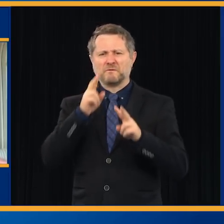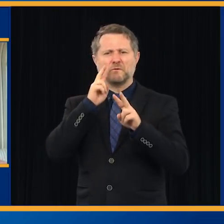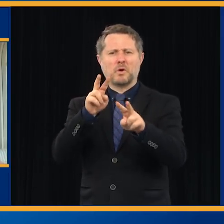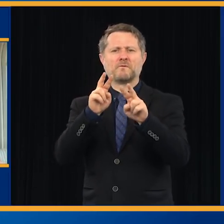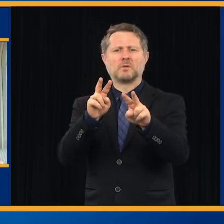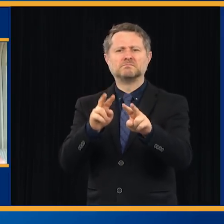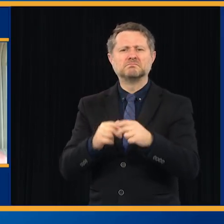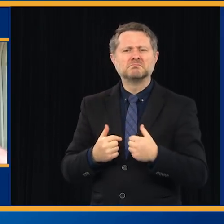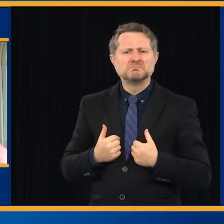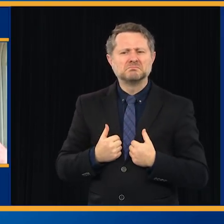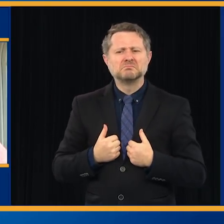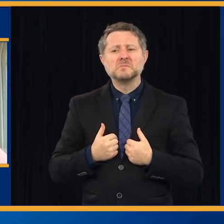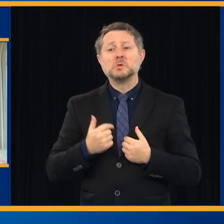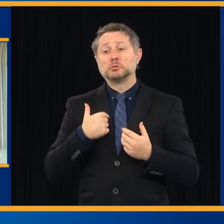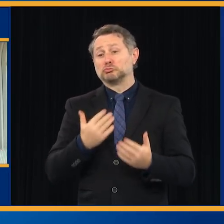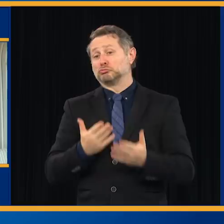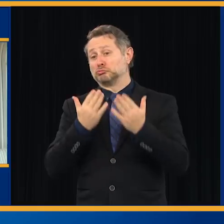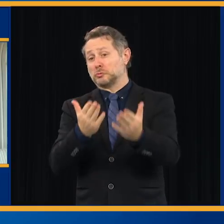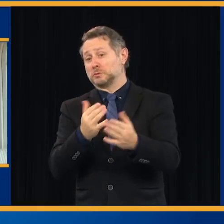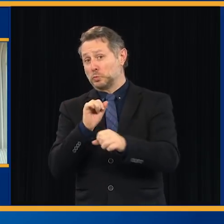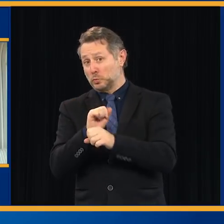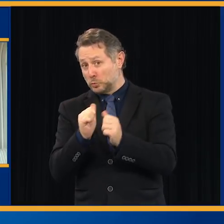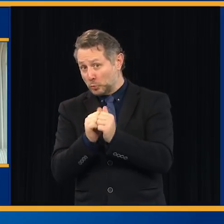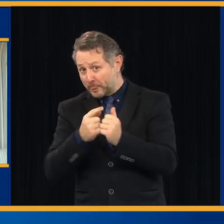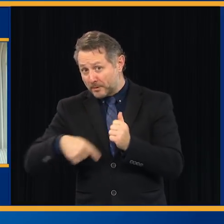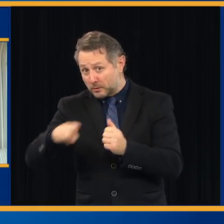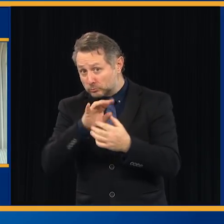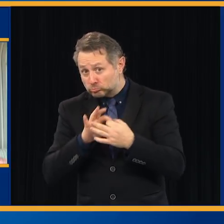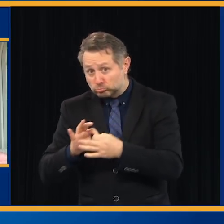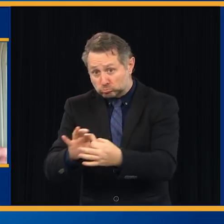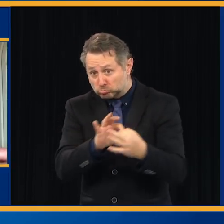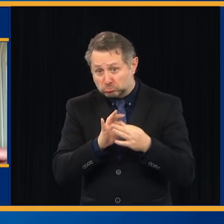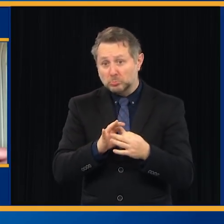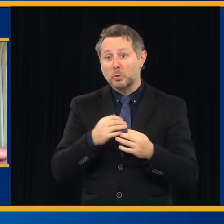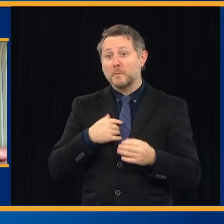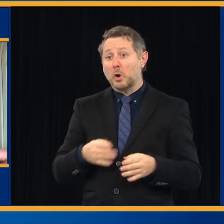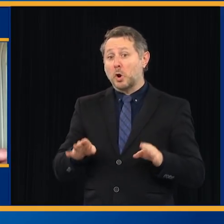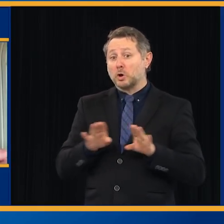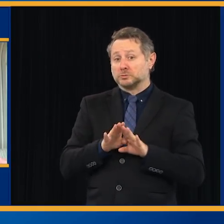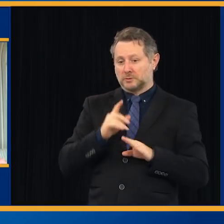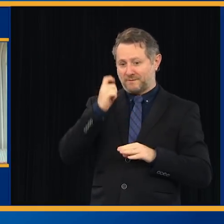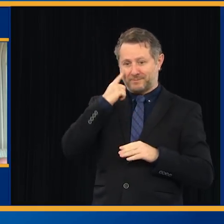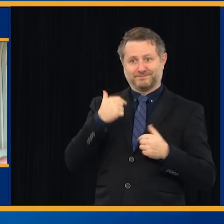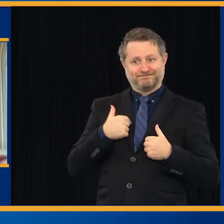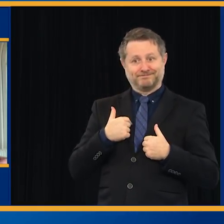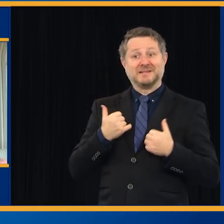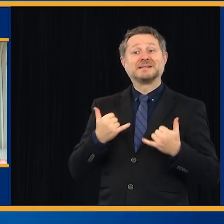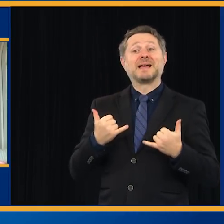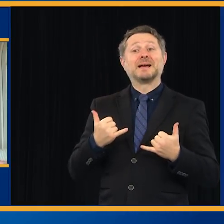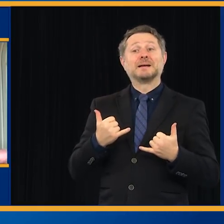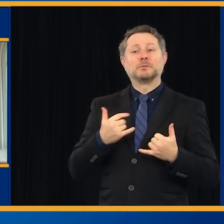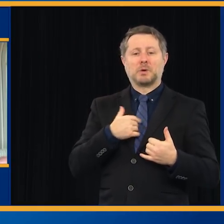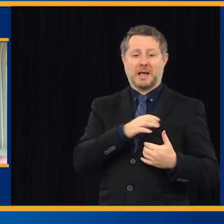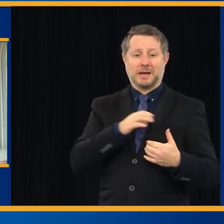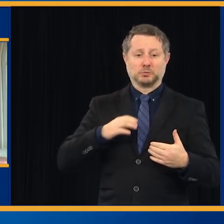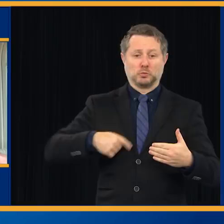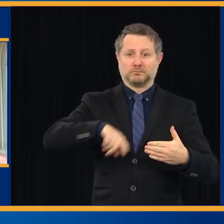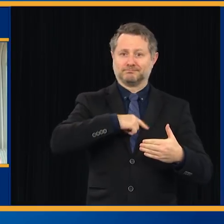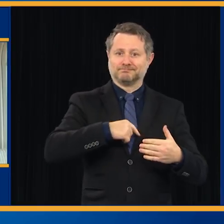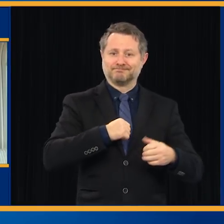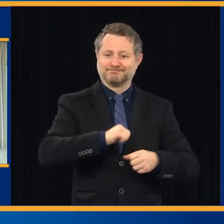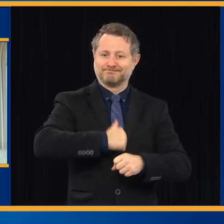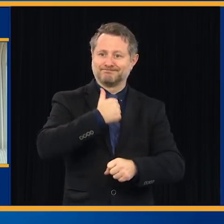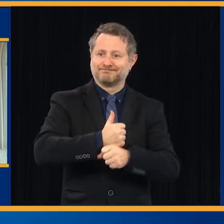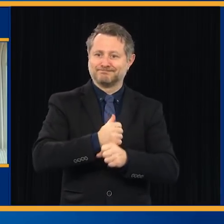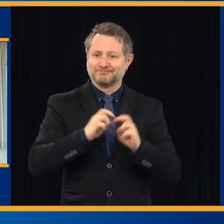suggested, we coordinated actively as we closed our governments. We now have a regional council that includes not just the governors on